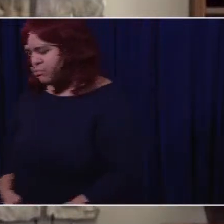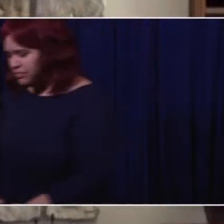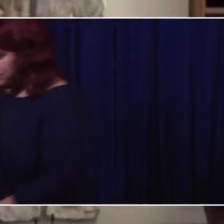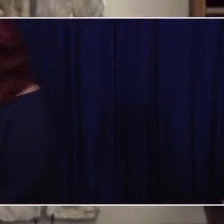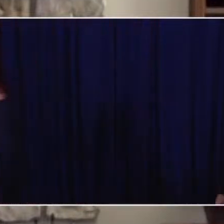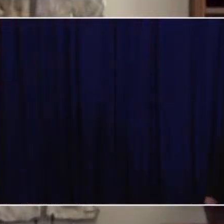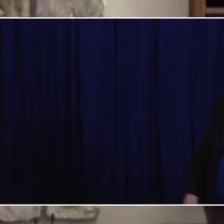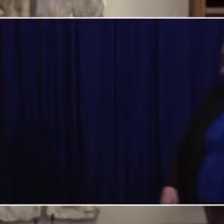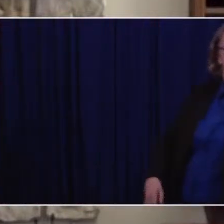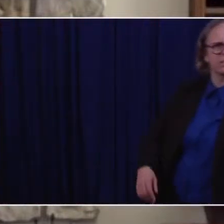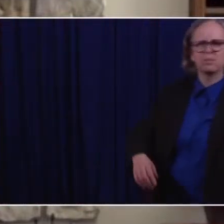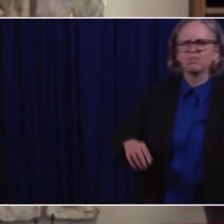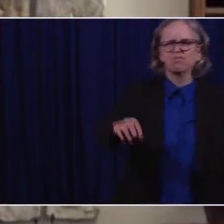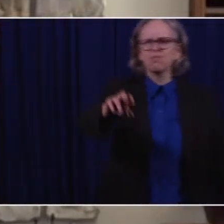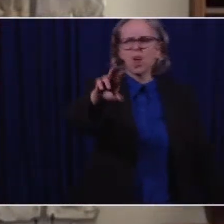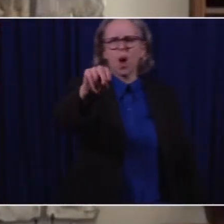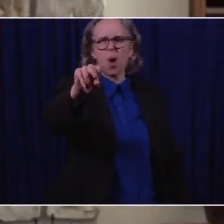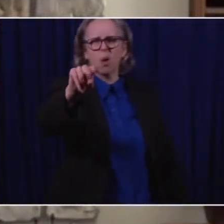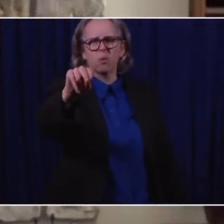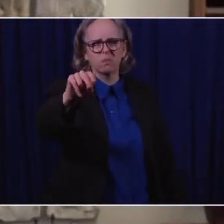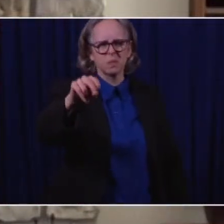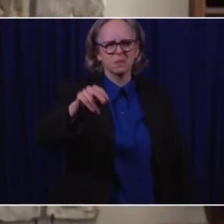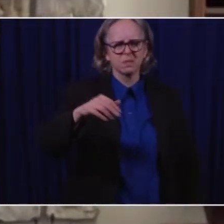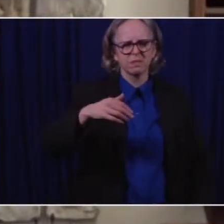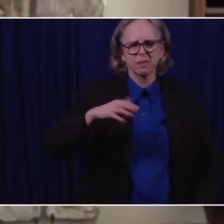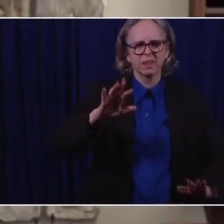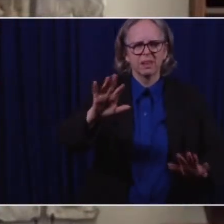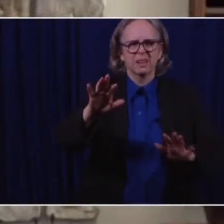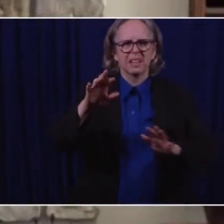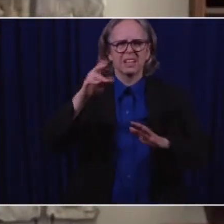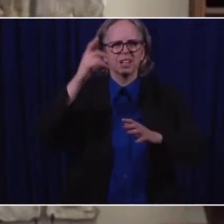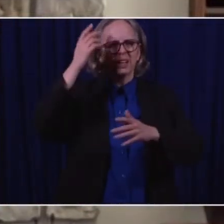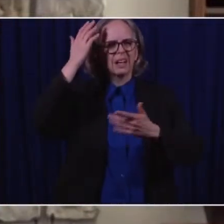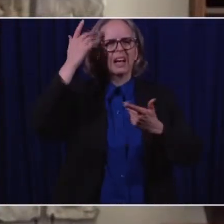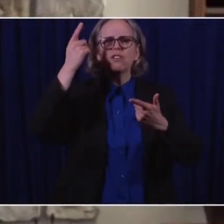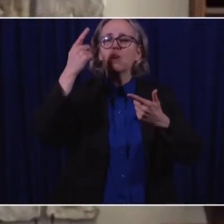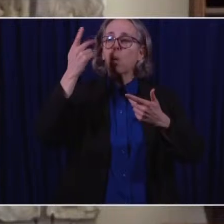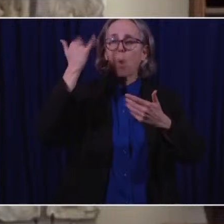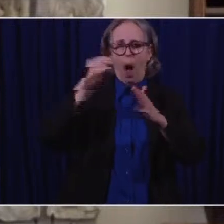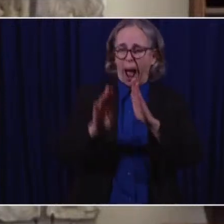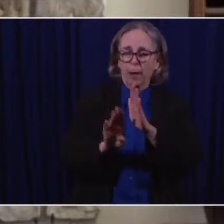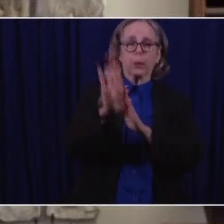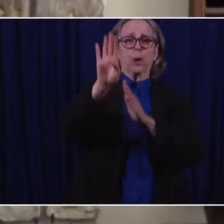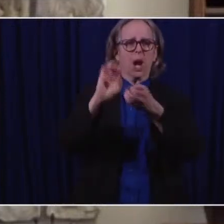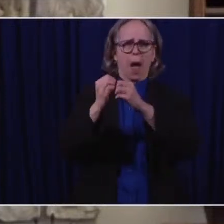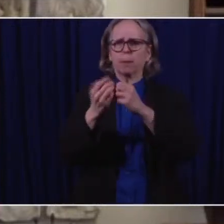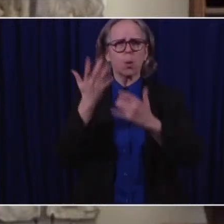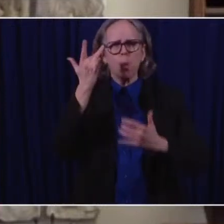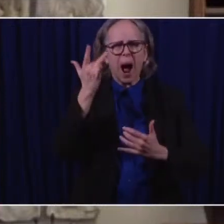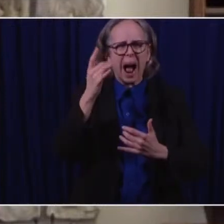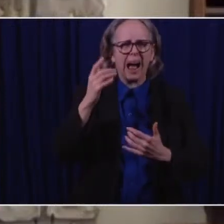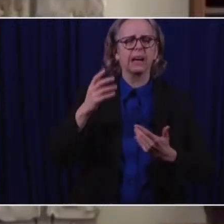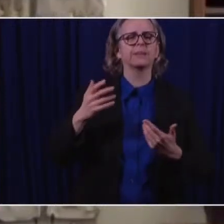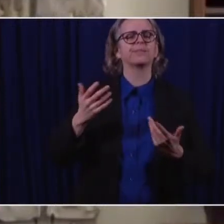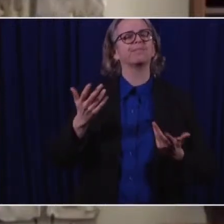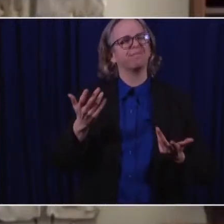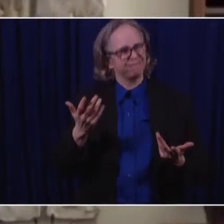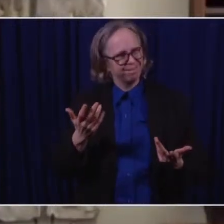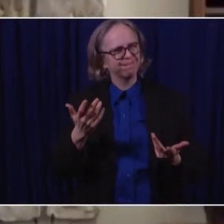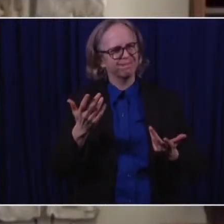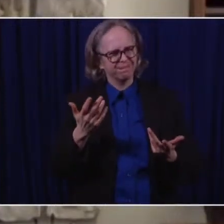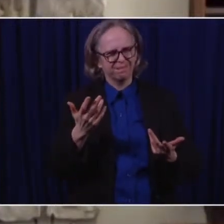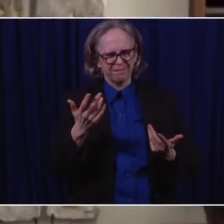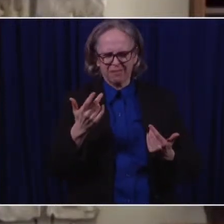We saw a spike. And the reason that this wasn't caught, it appears, and the director says we've got to get further into